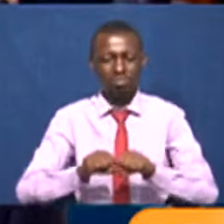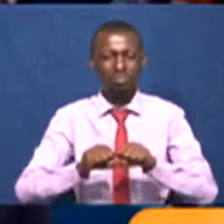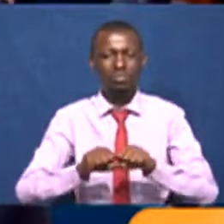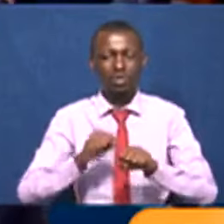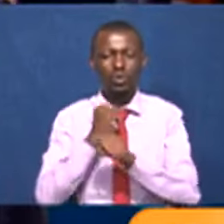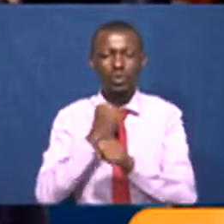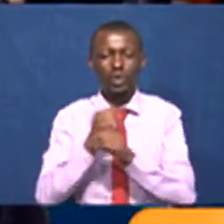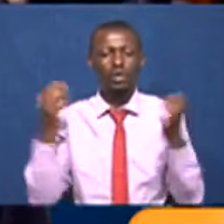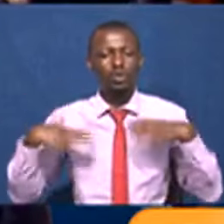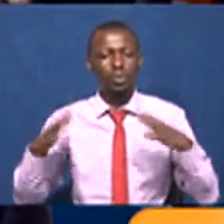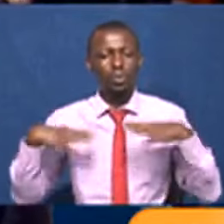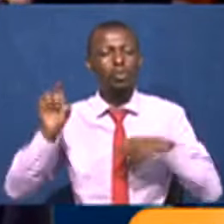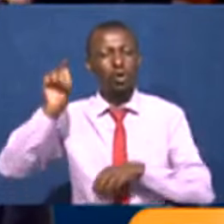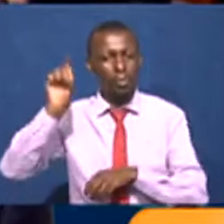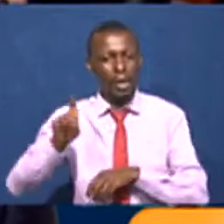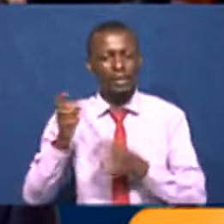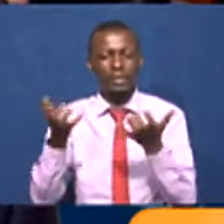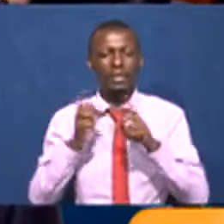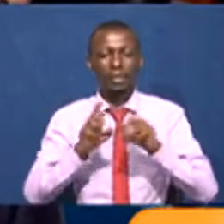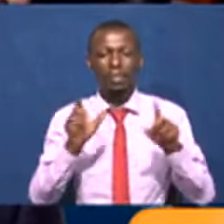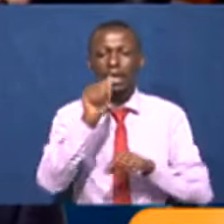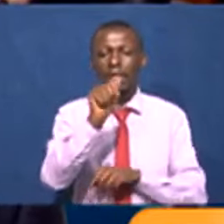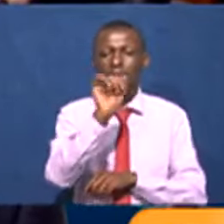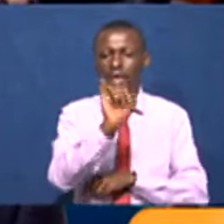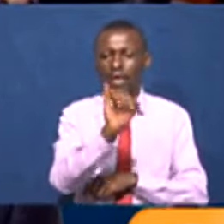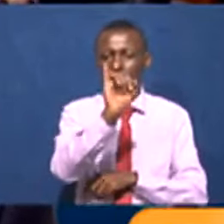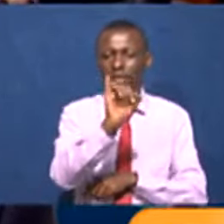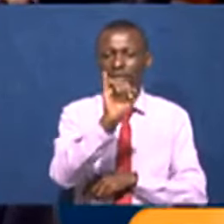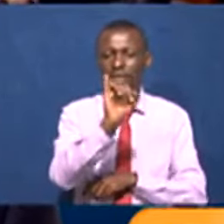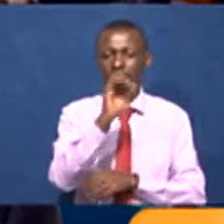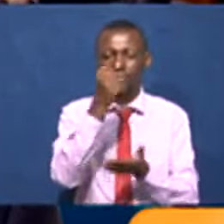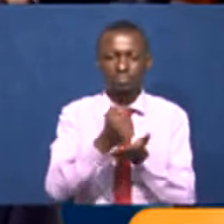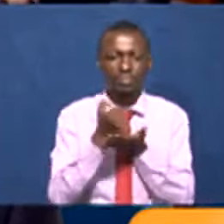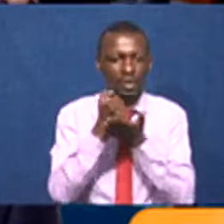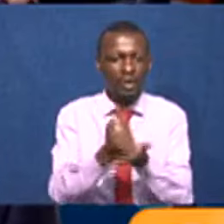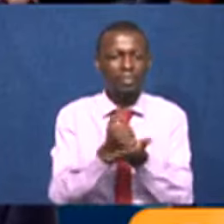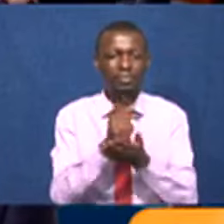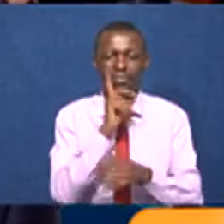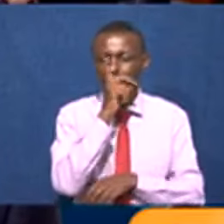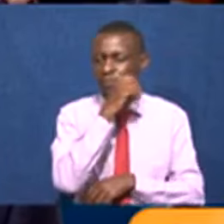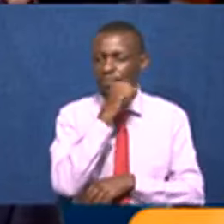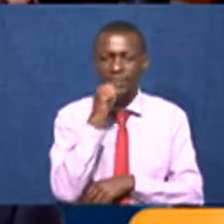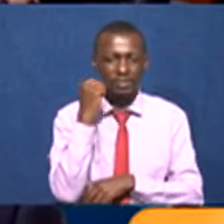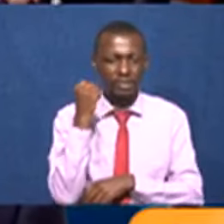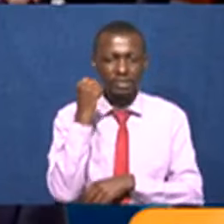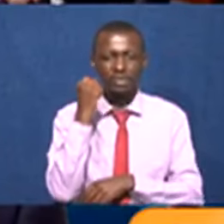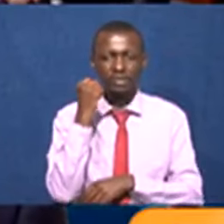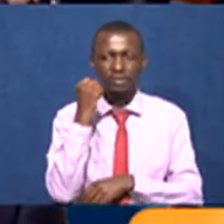the humans have to be there, but the AI has really come through to support